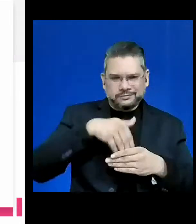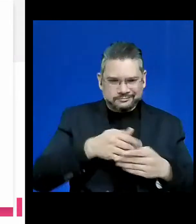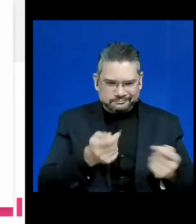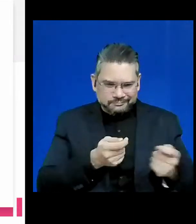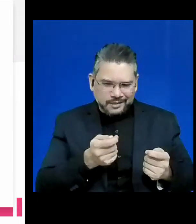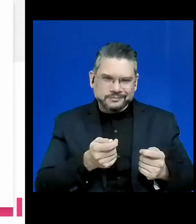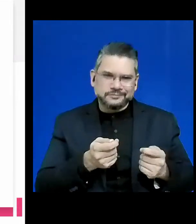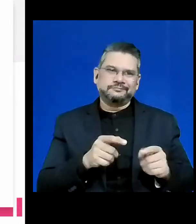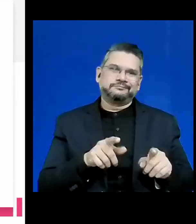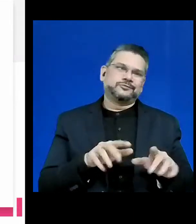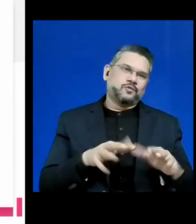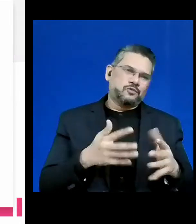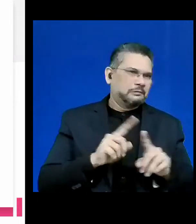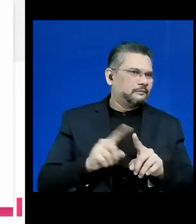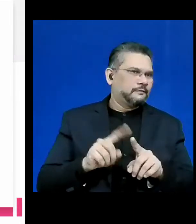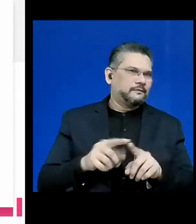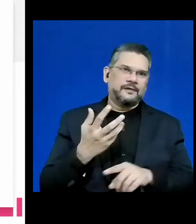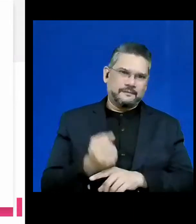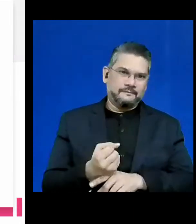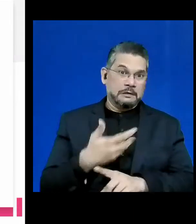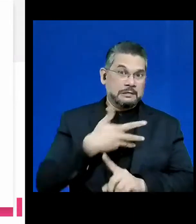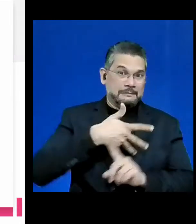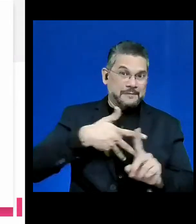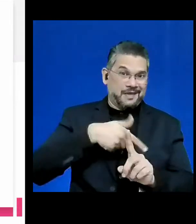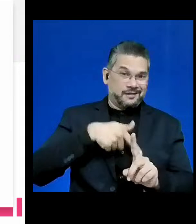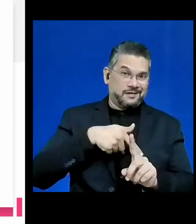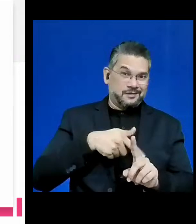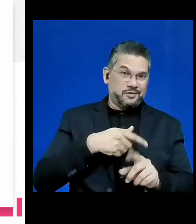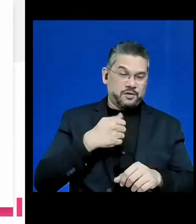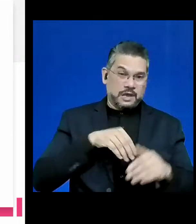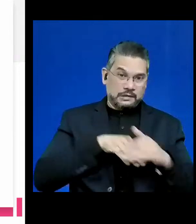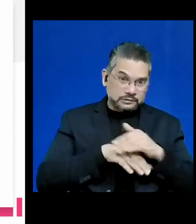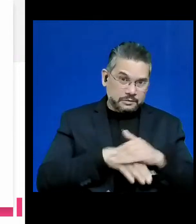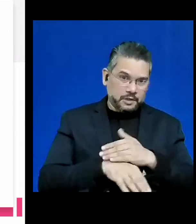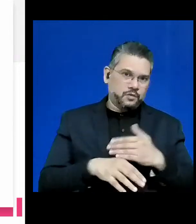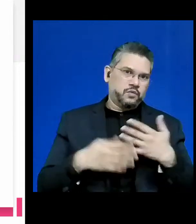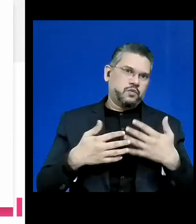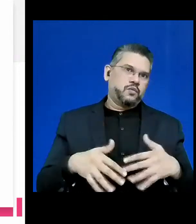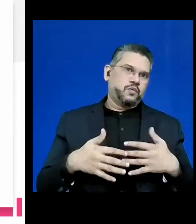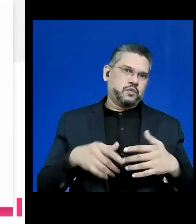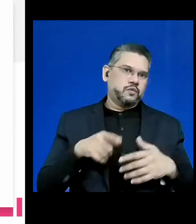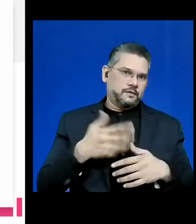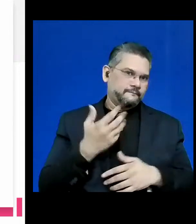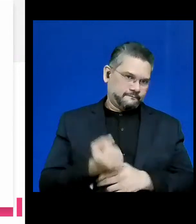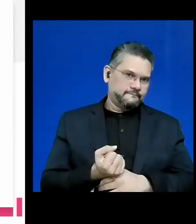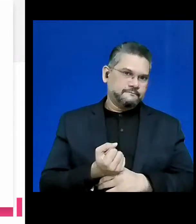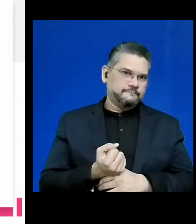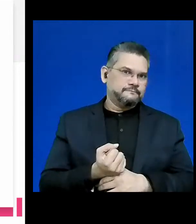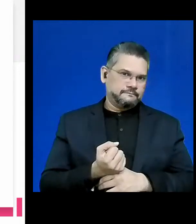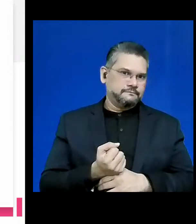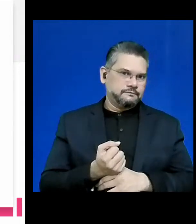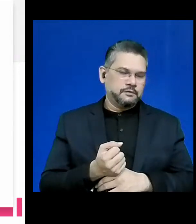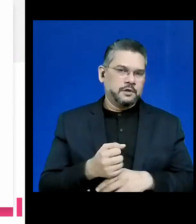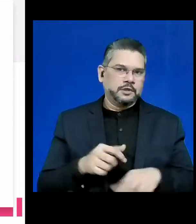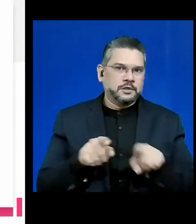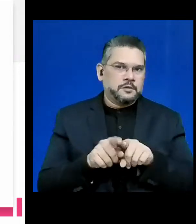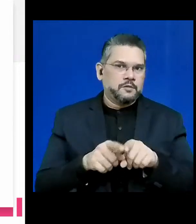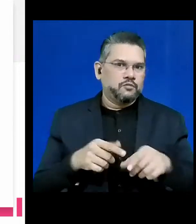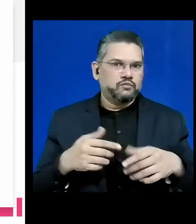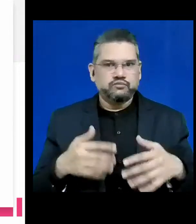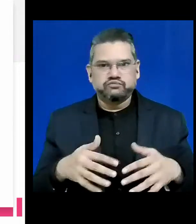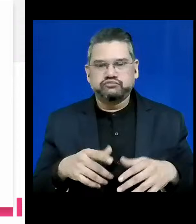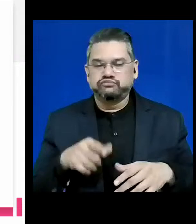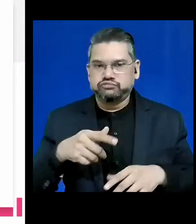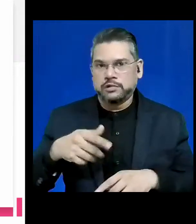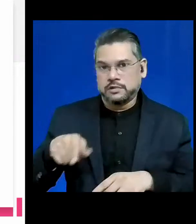and such. So backend accessibility is actually, does exist, and it is something that backend engineers